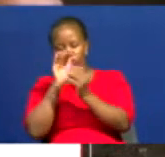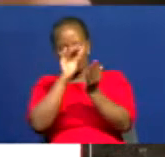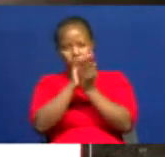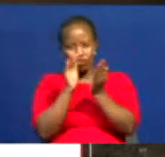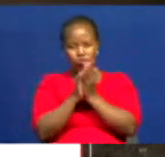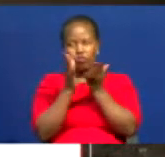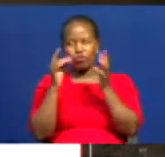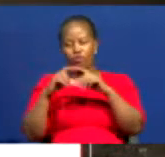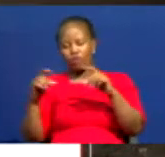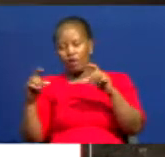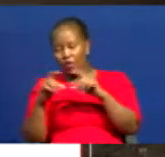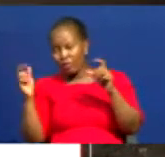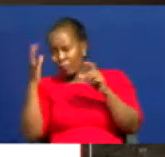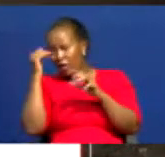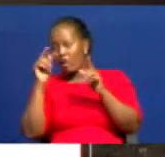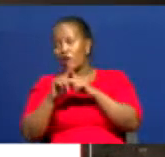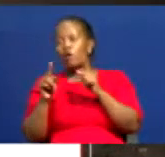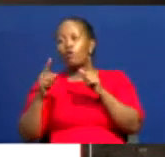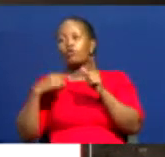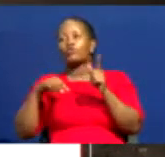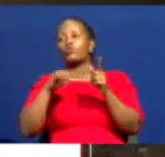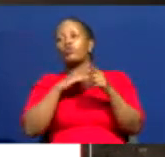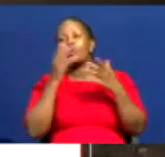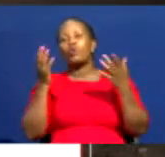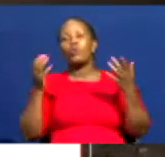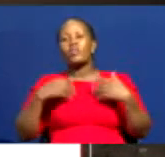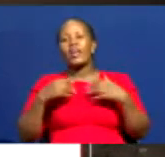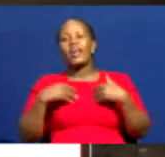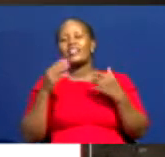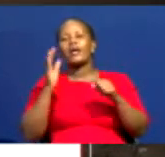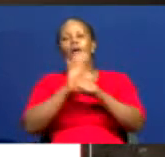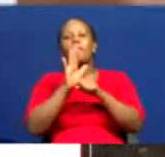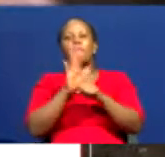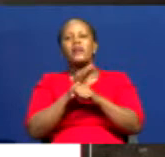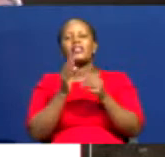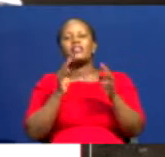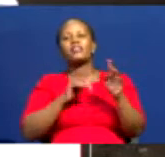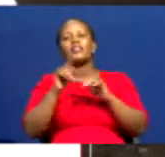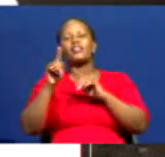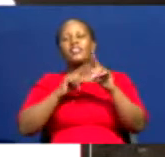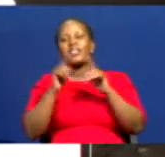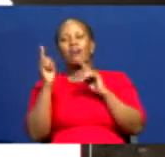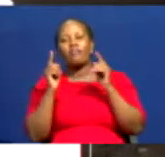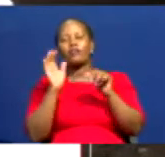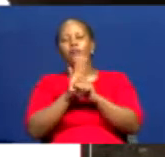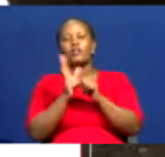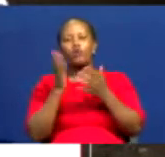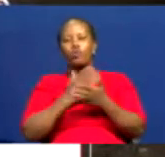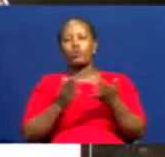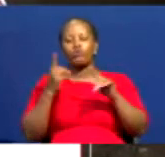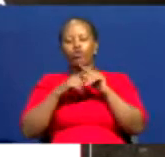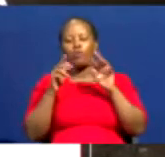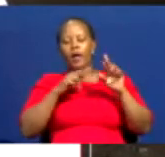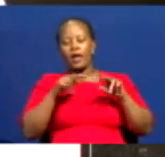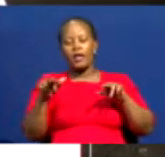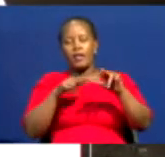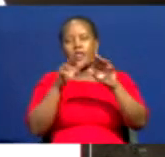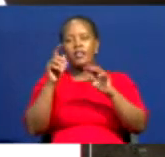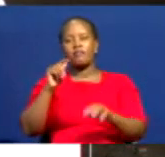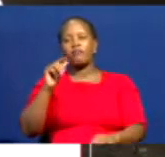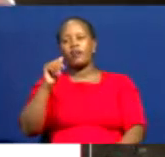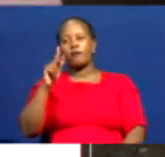goods because we also produce some perishable goods along River Tarkwell. Some of them are ferried from